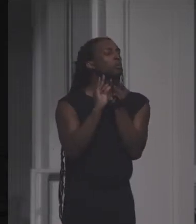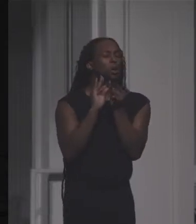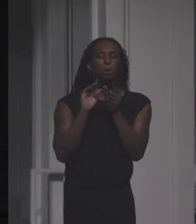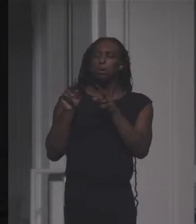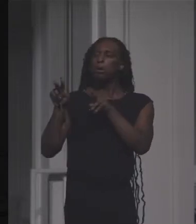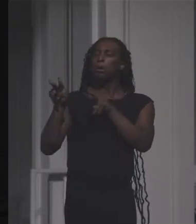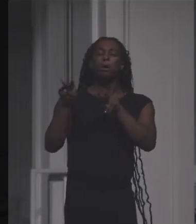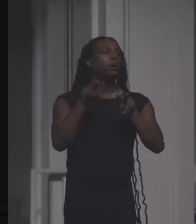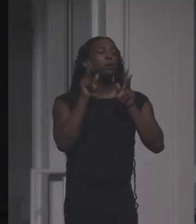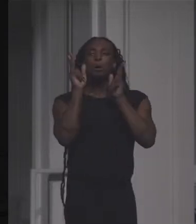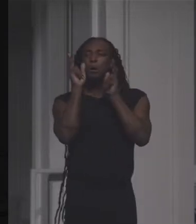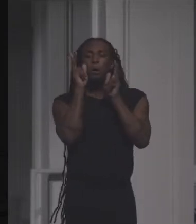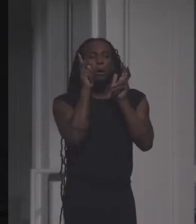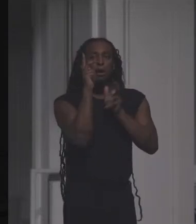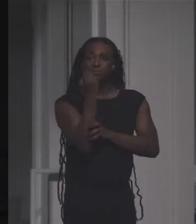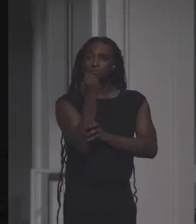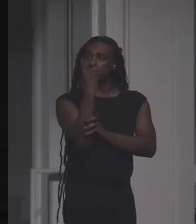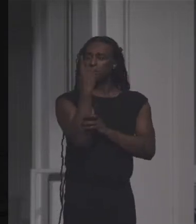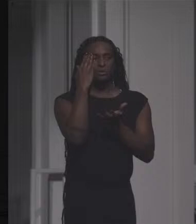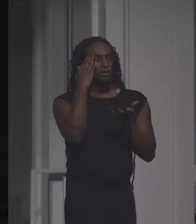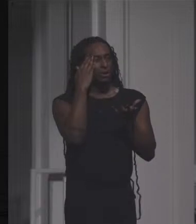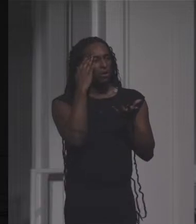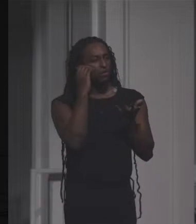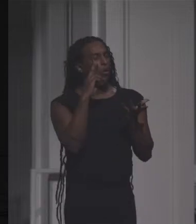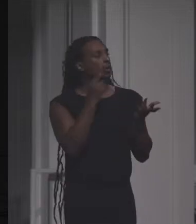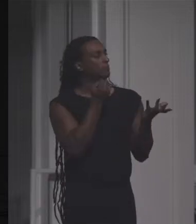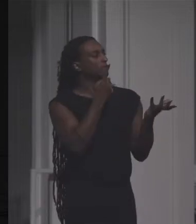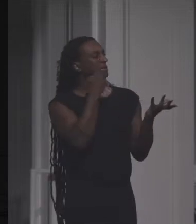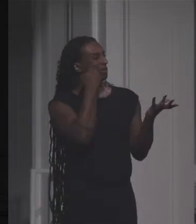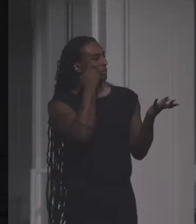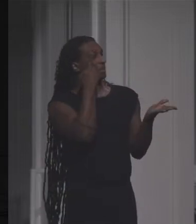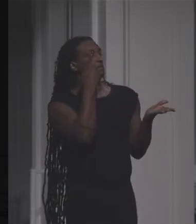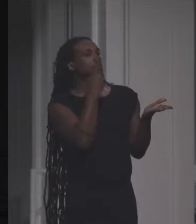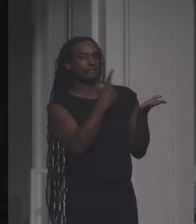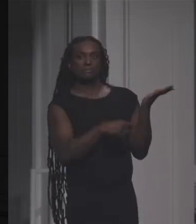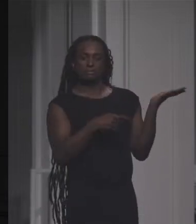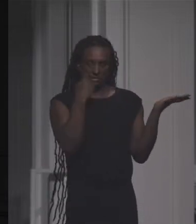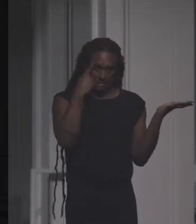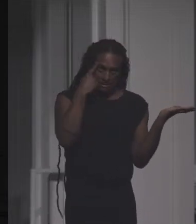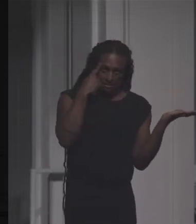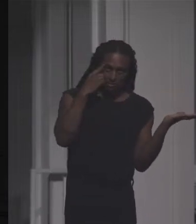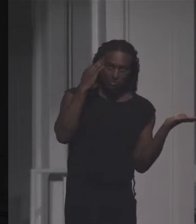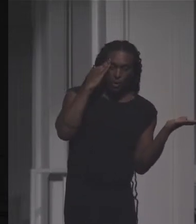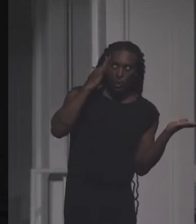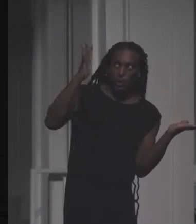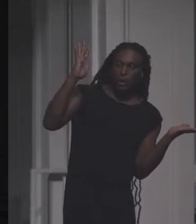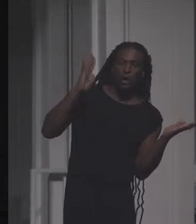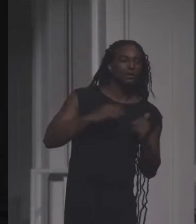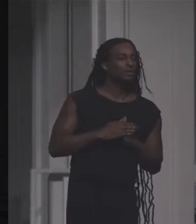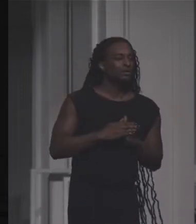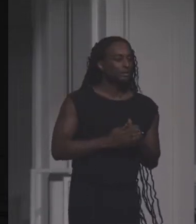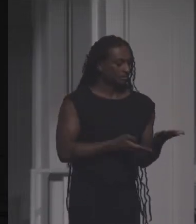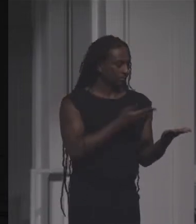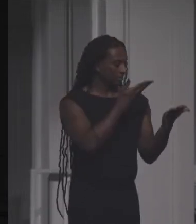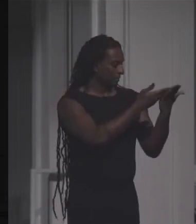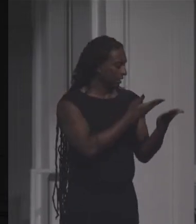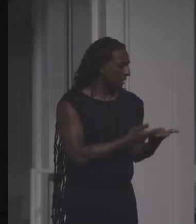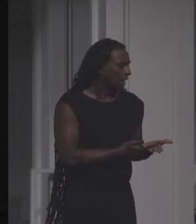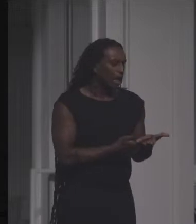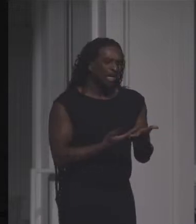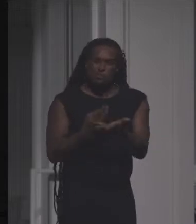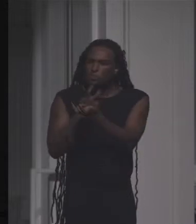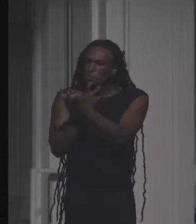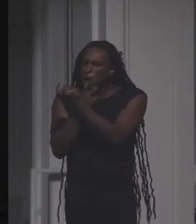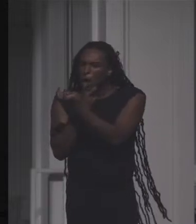we know or what we think we know of the past, the evidence of old documents and bones